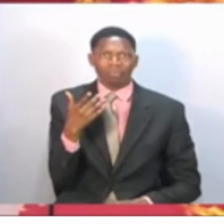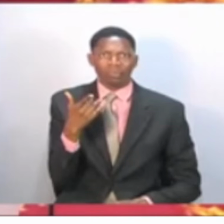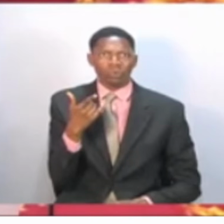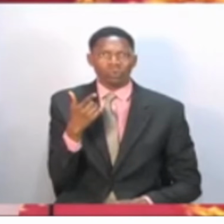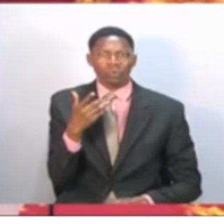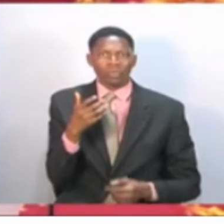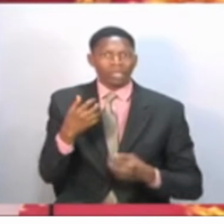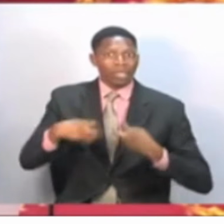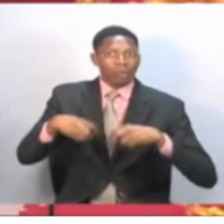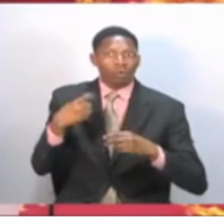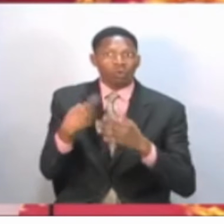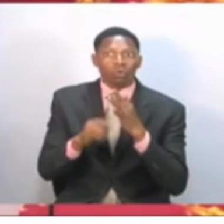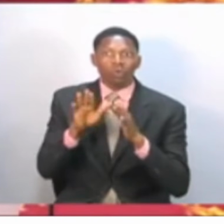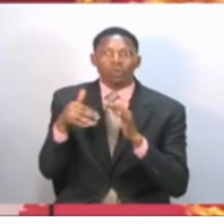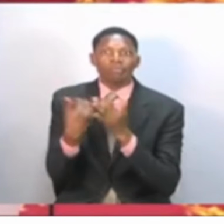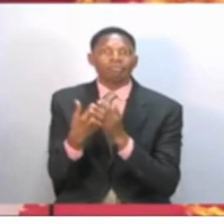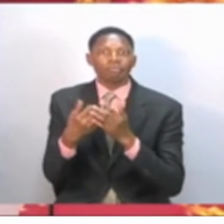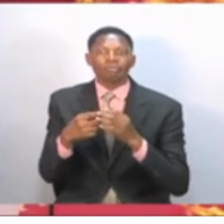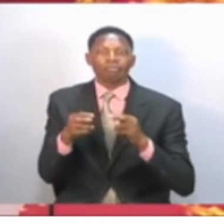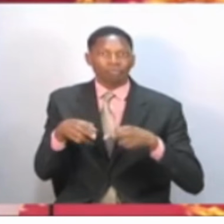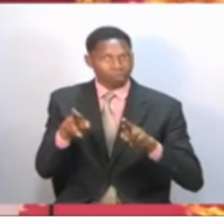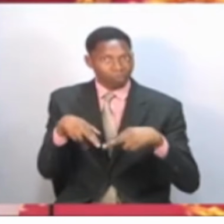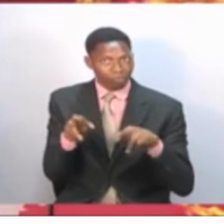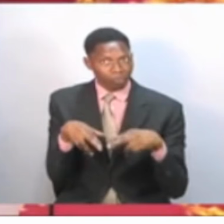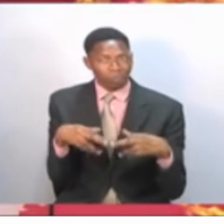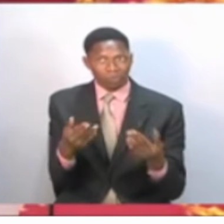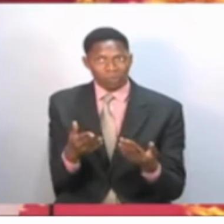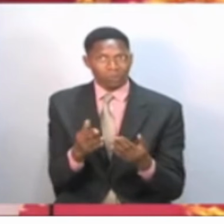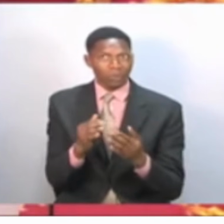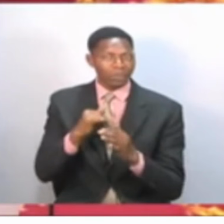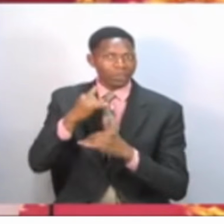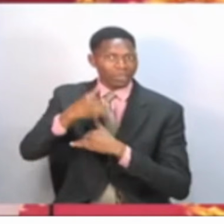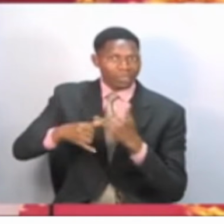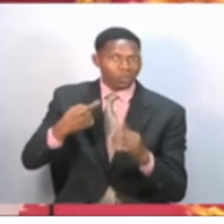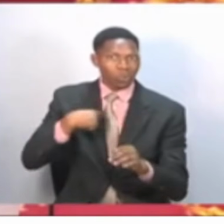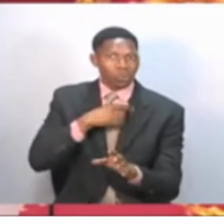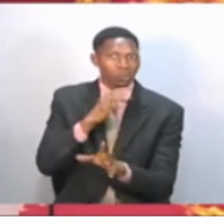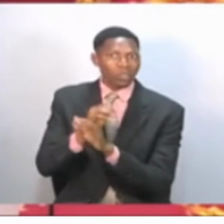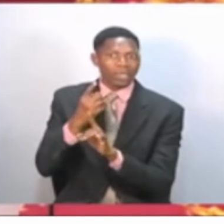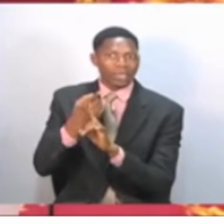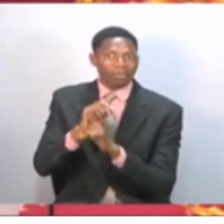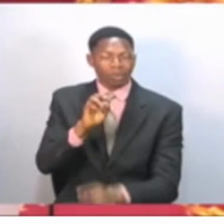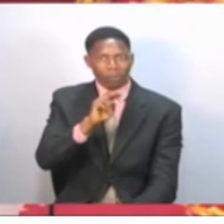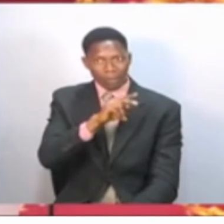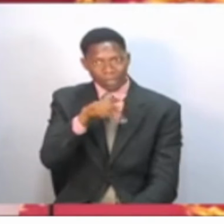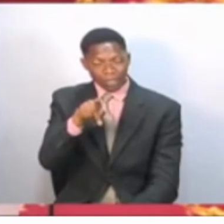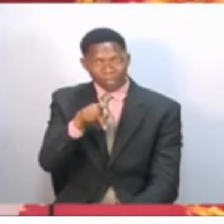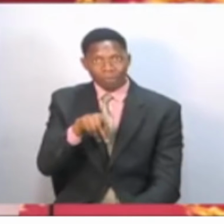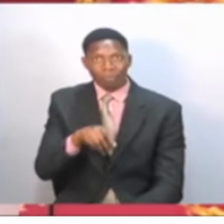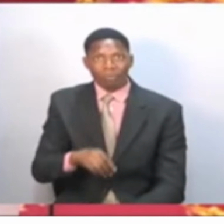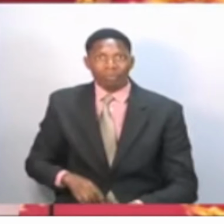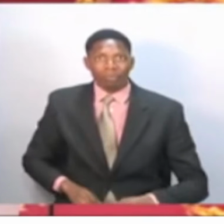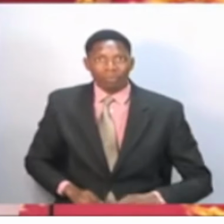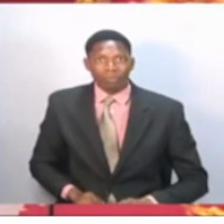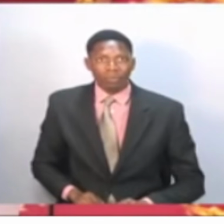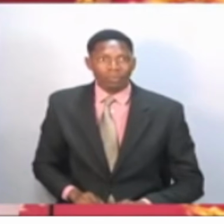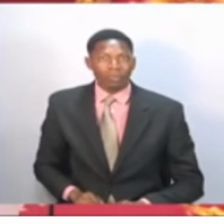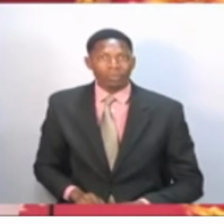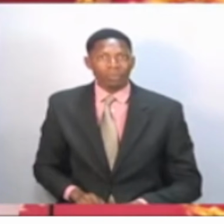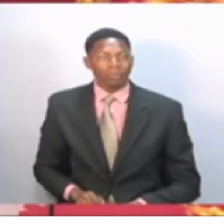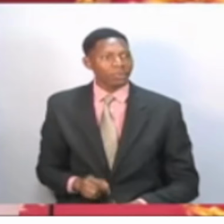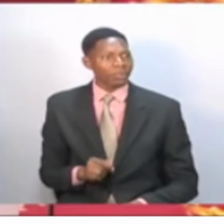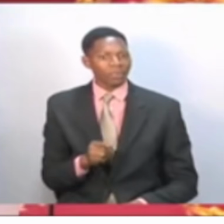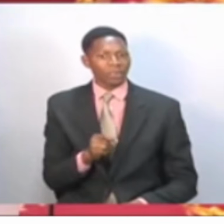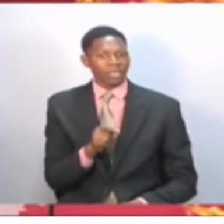network across the country we inherited from our colleagues. This had brought untold hardship to